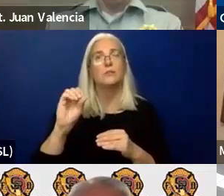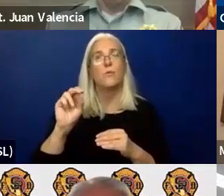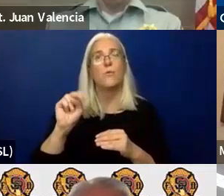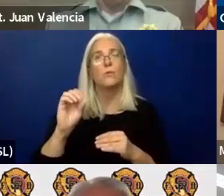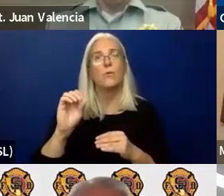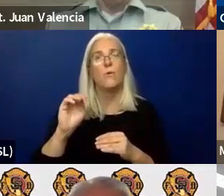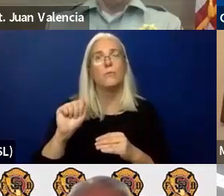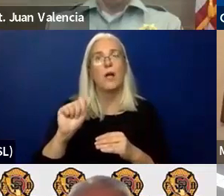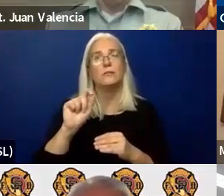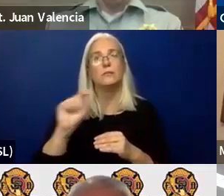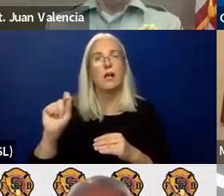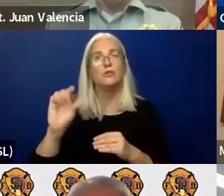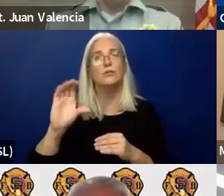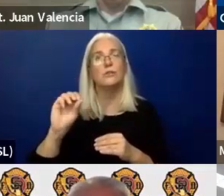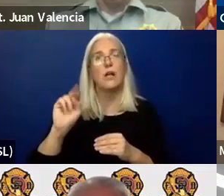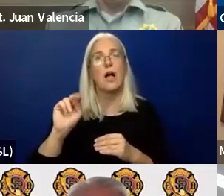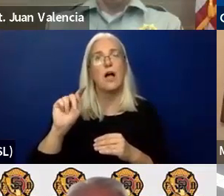publicaffairs@sonoma-county.org. That's